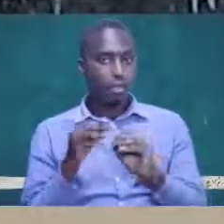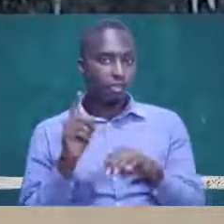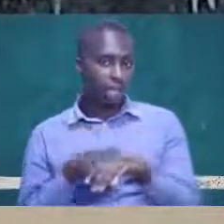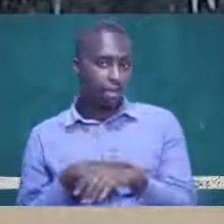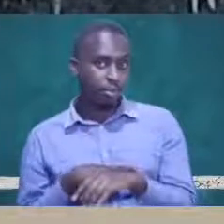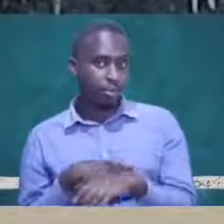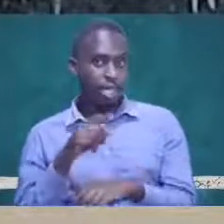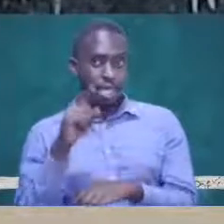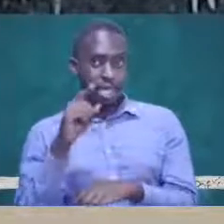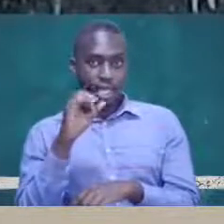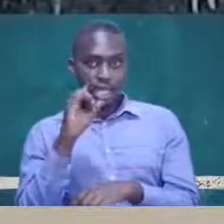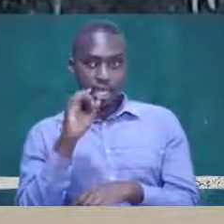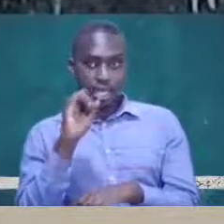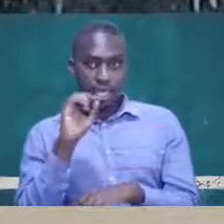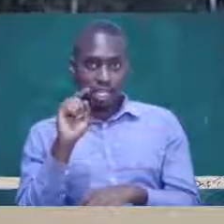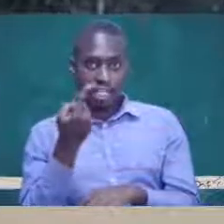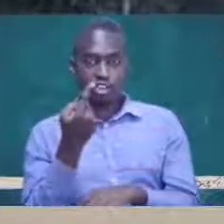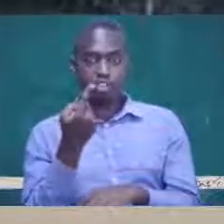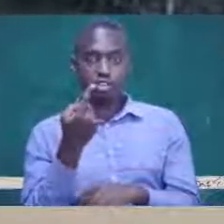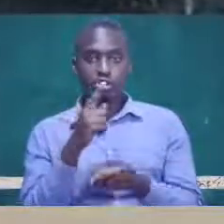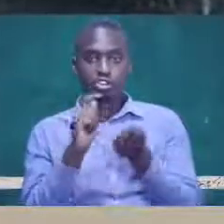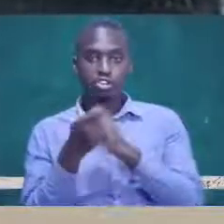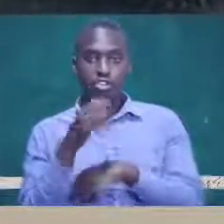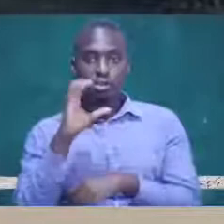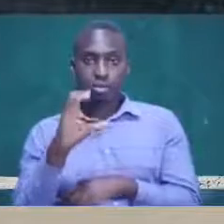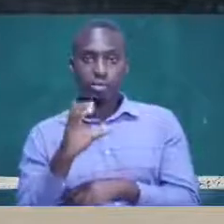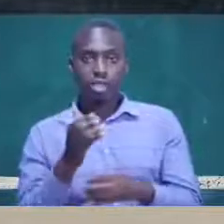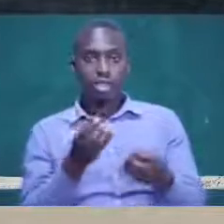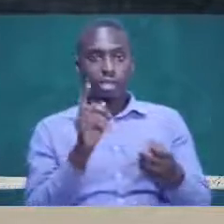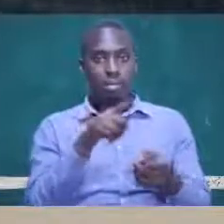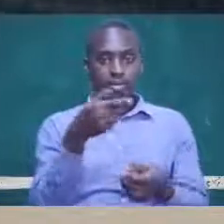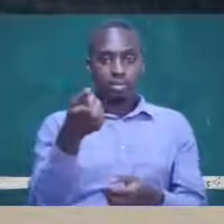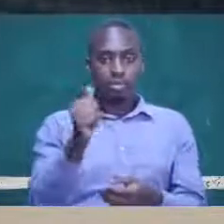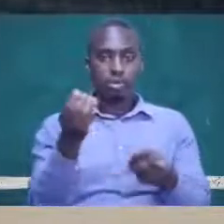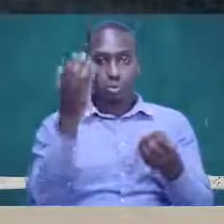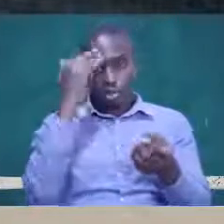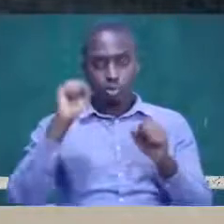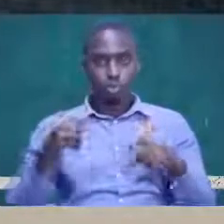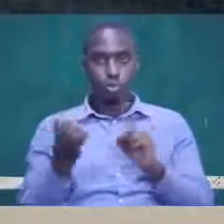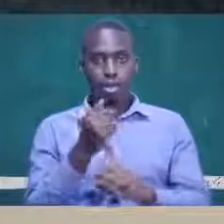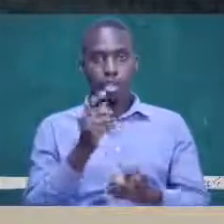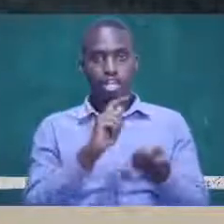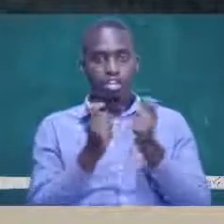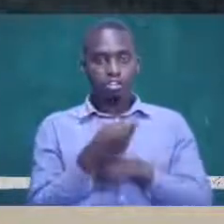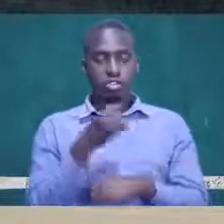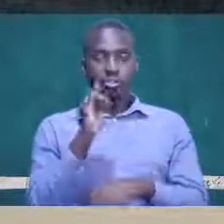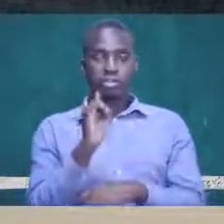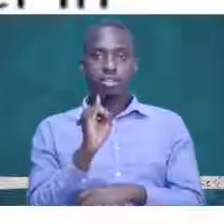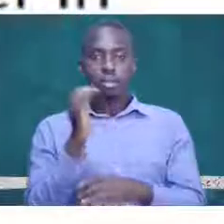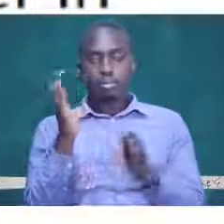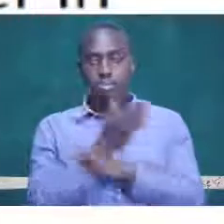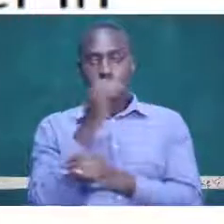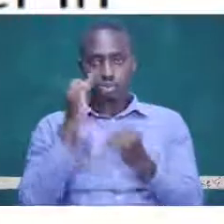times the initial change in consumption multiplies itself to give a final change in investment. Before I end the lesson, learners, I want